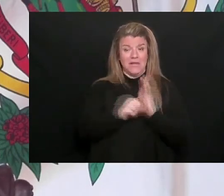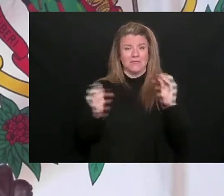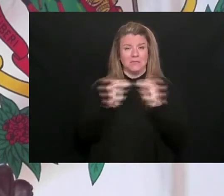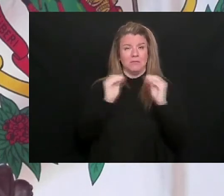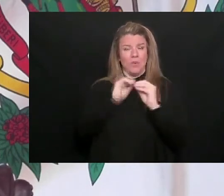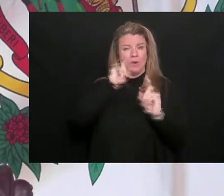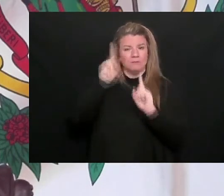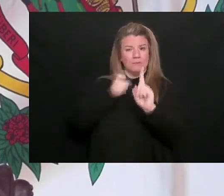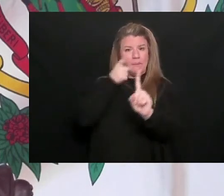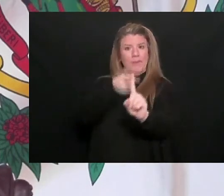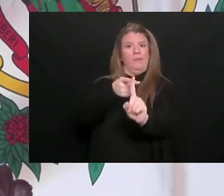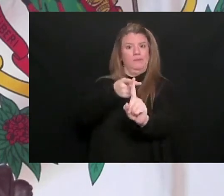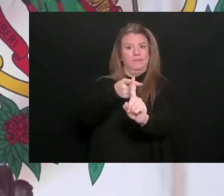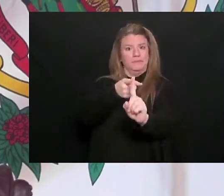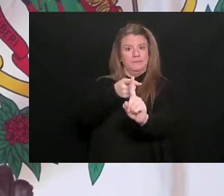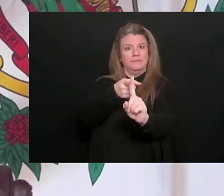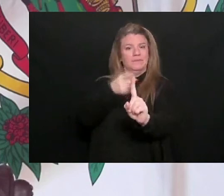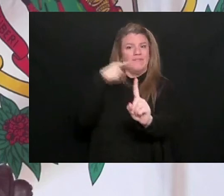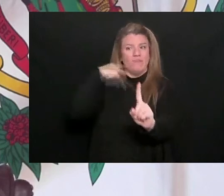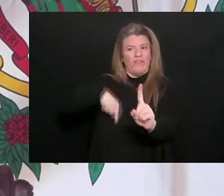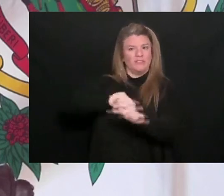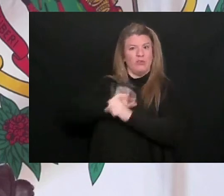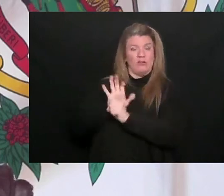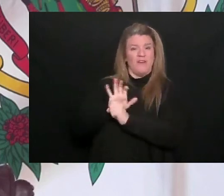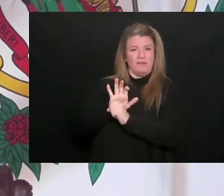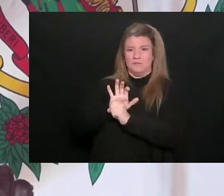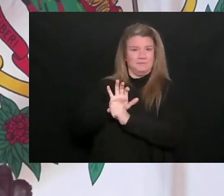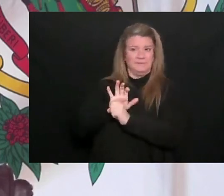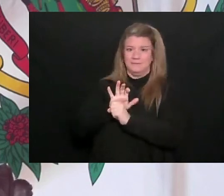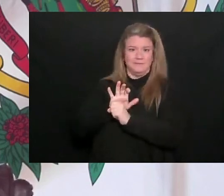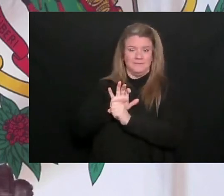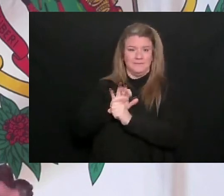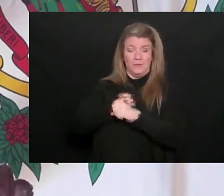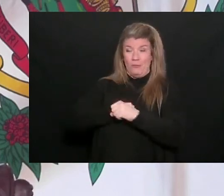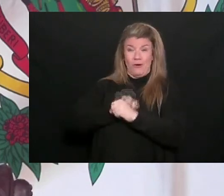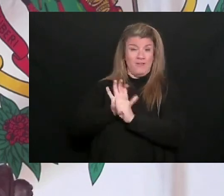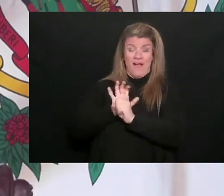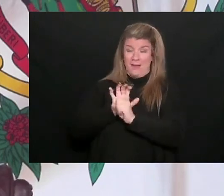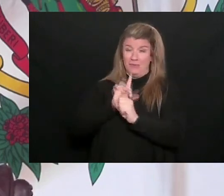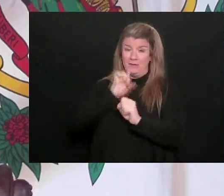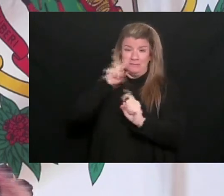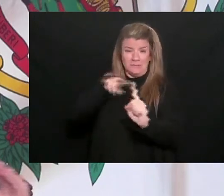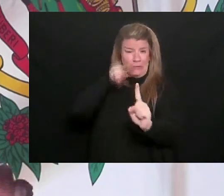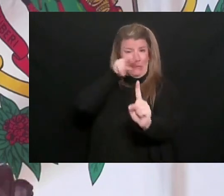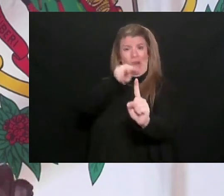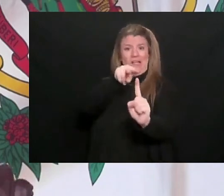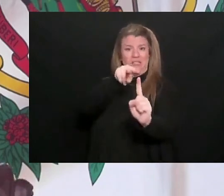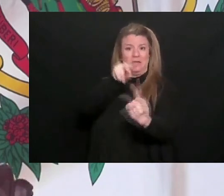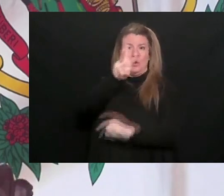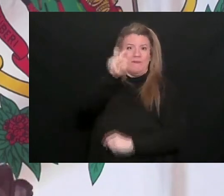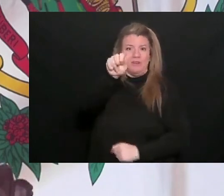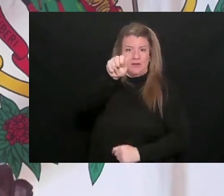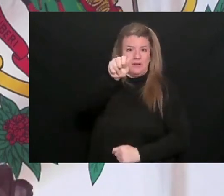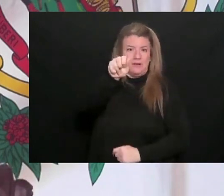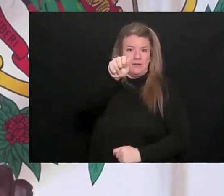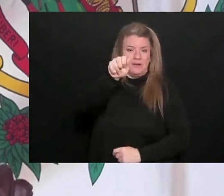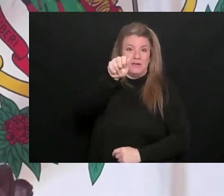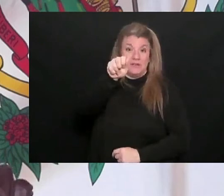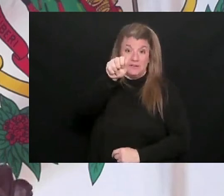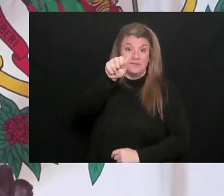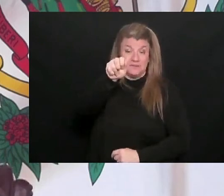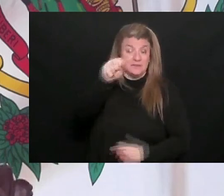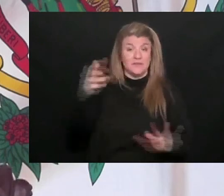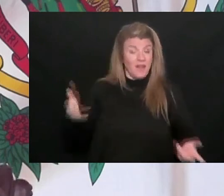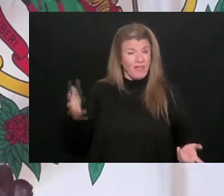thing. Absolutely, absolutely, this thing is targeting West Virginia.